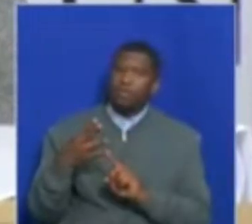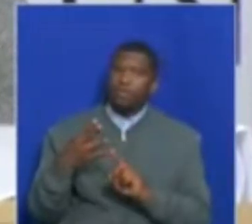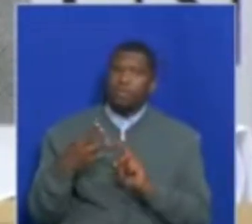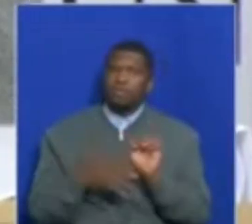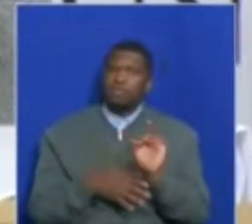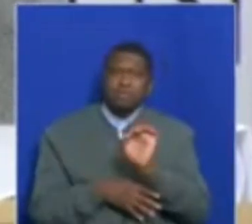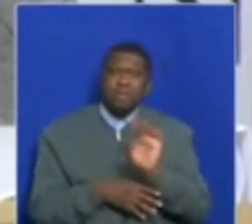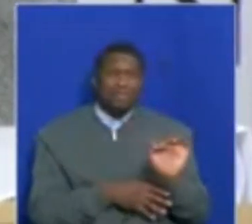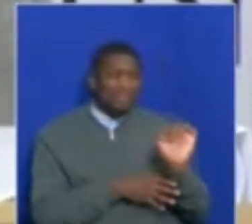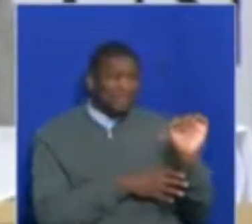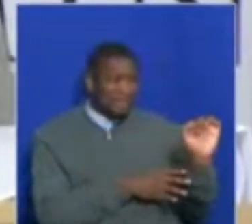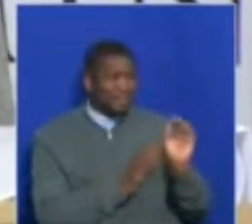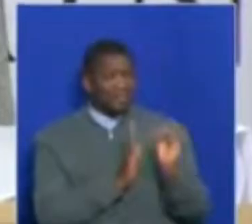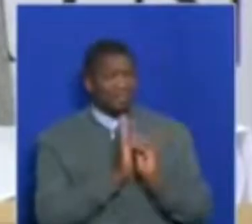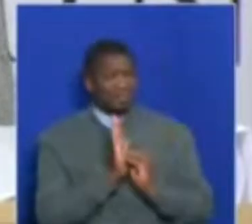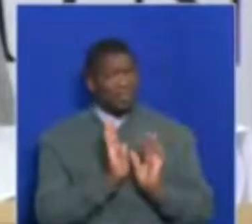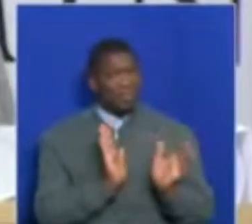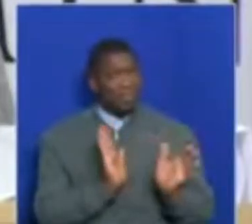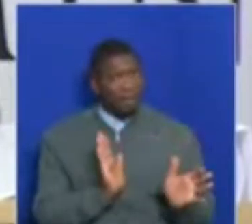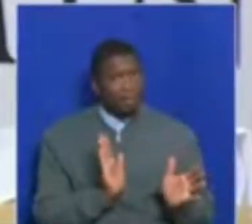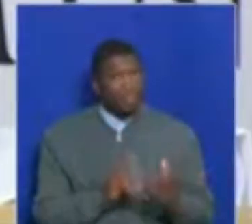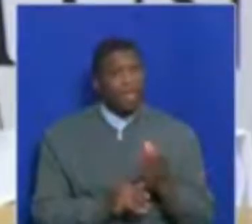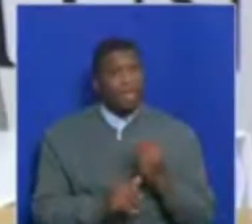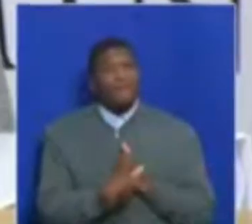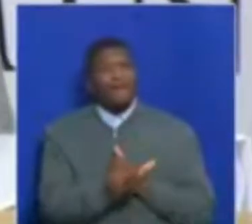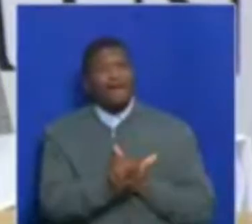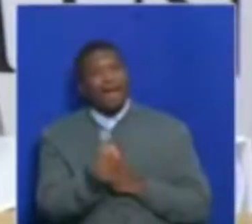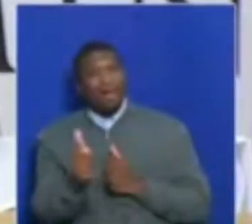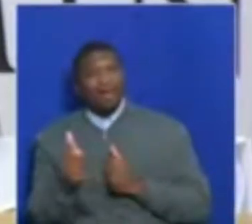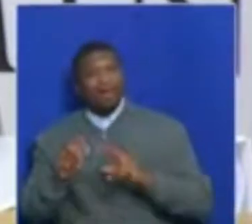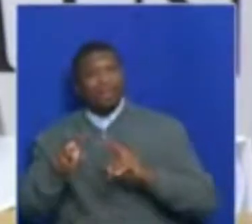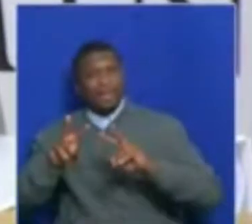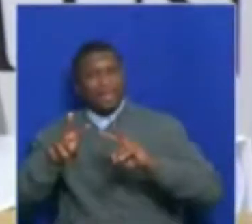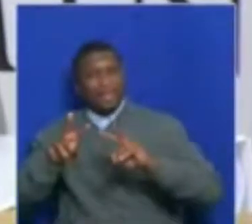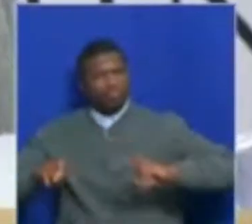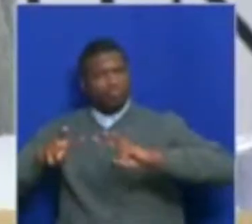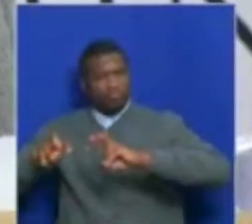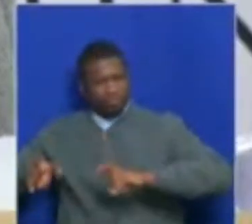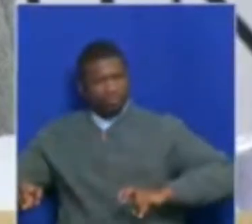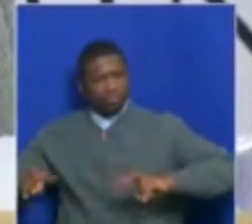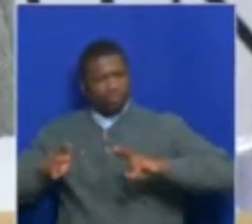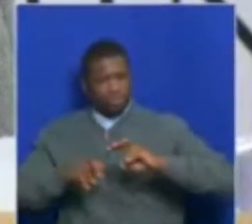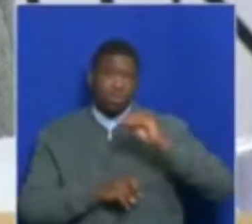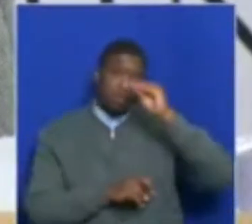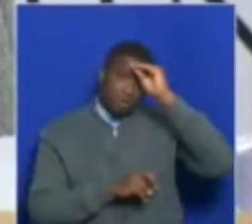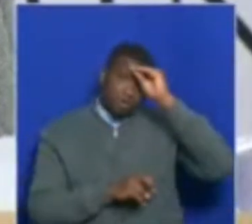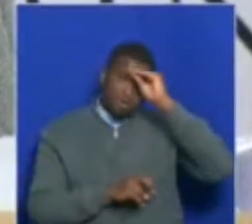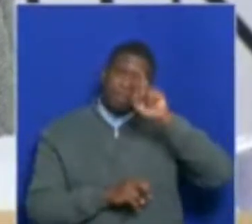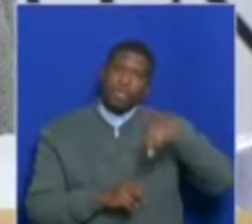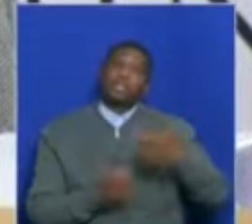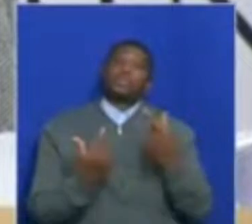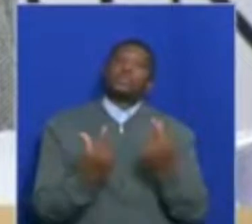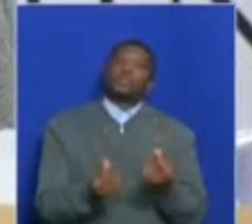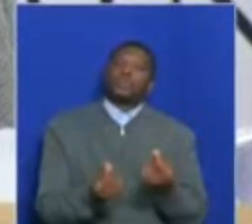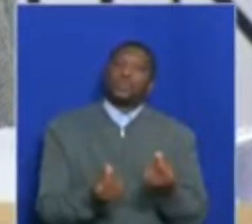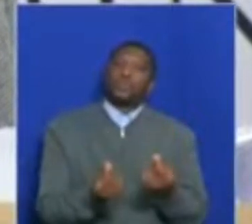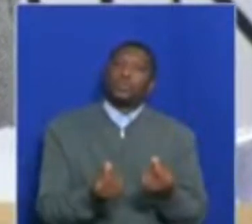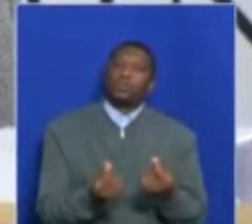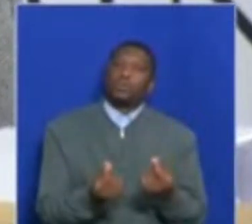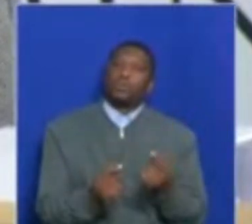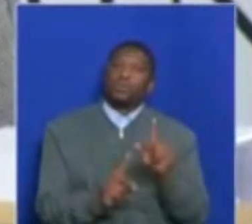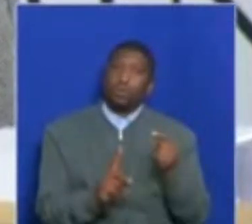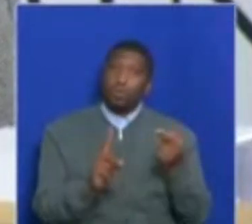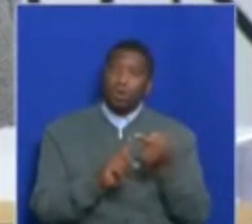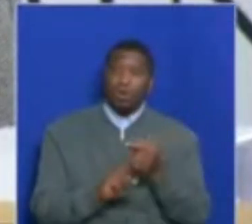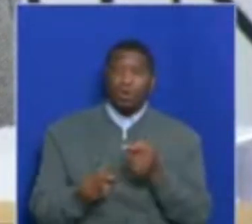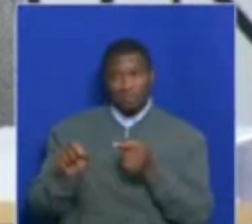is other investigation that the police are supposed to conduct to link Bevan to the